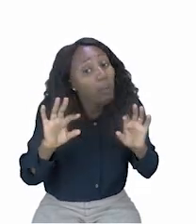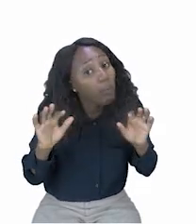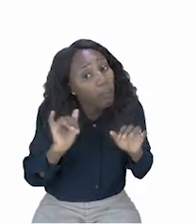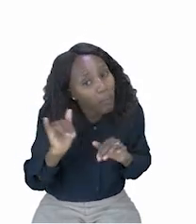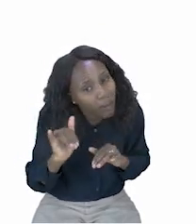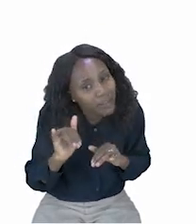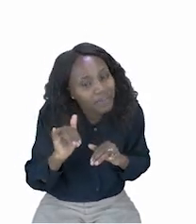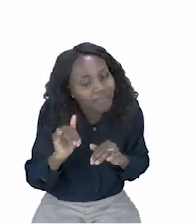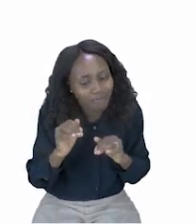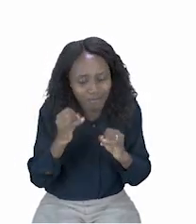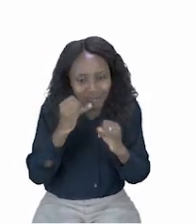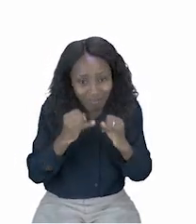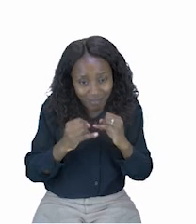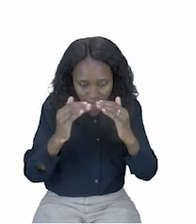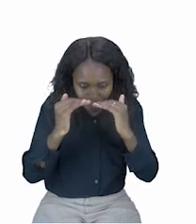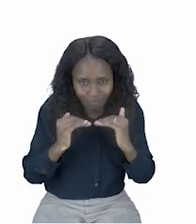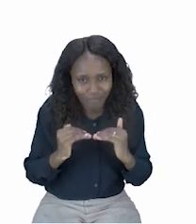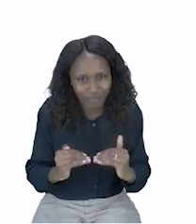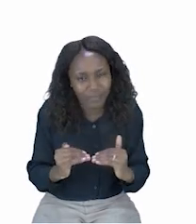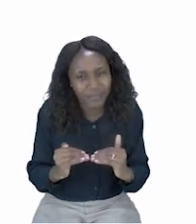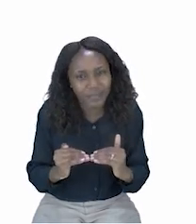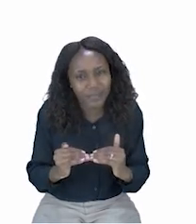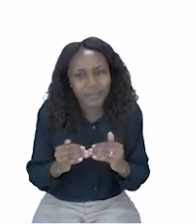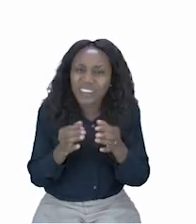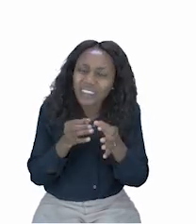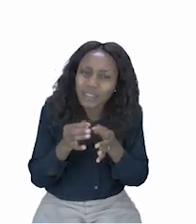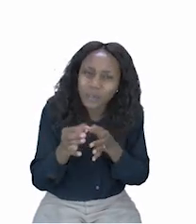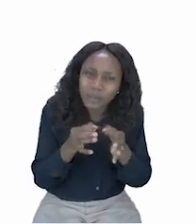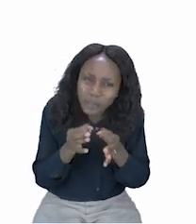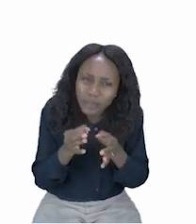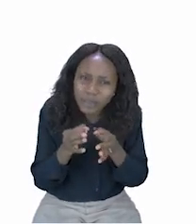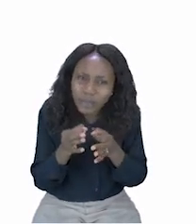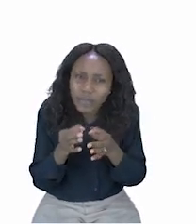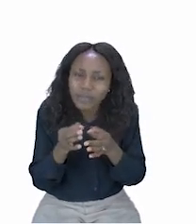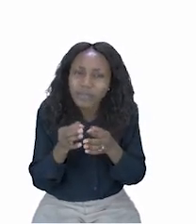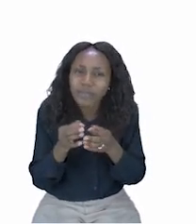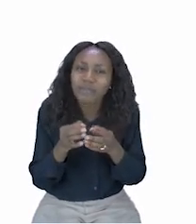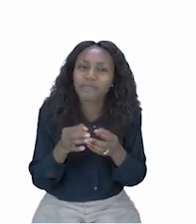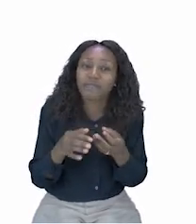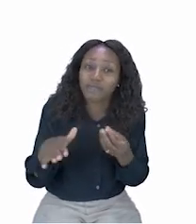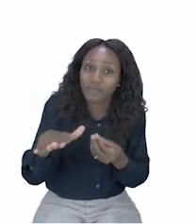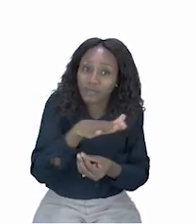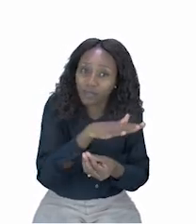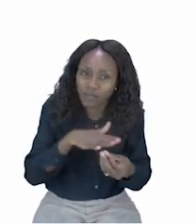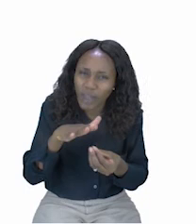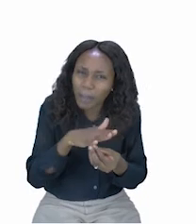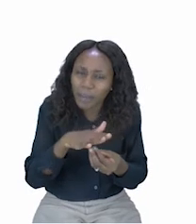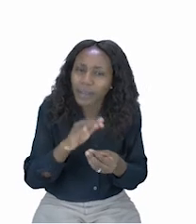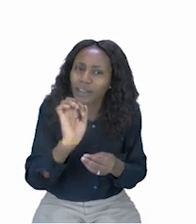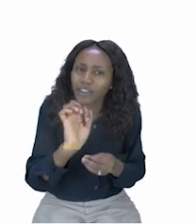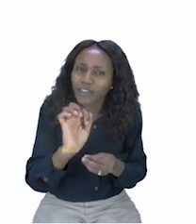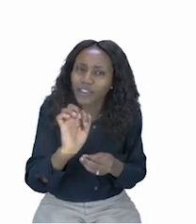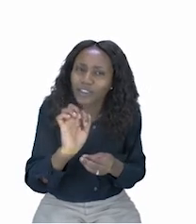then lastly, I want you to tell me what your family is all about. When